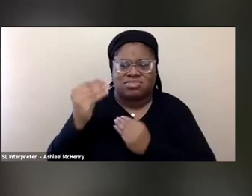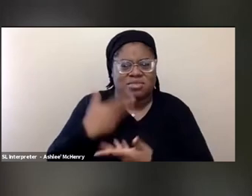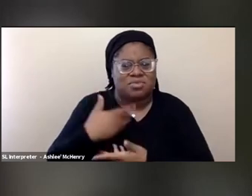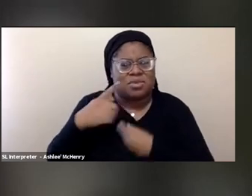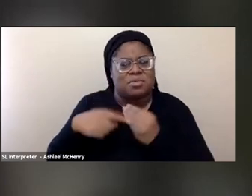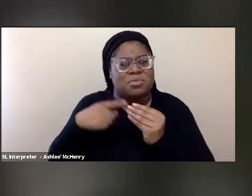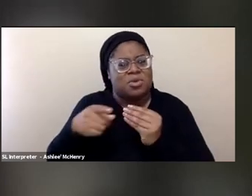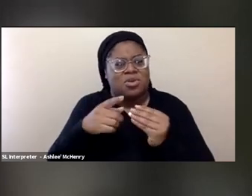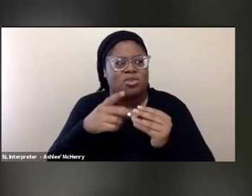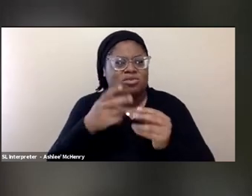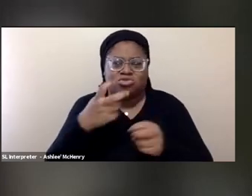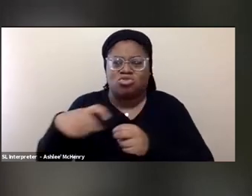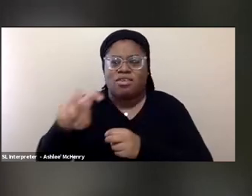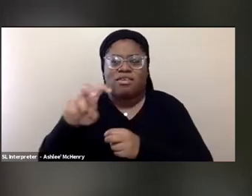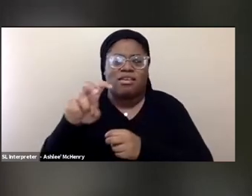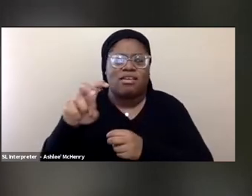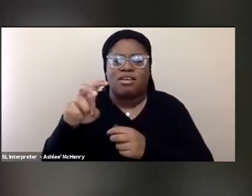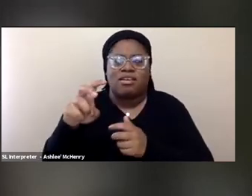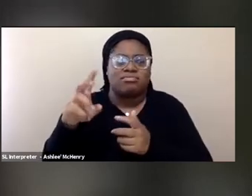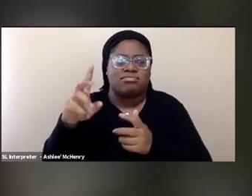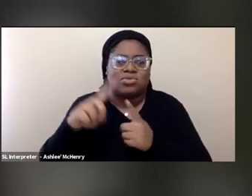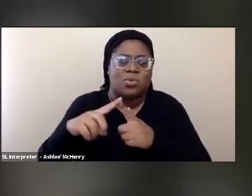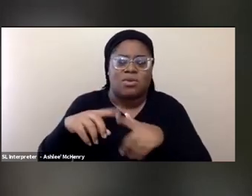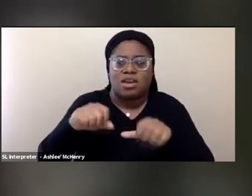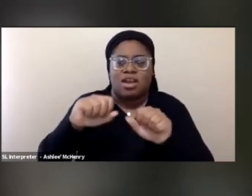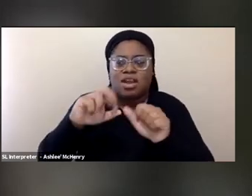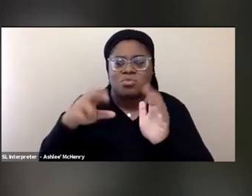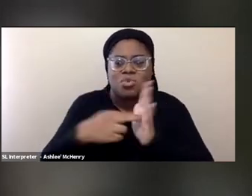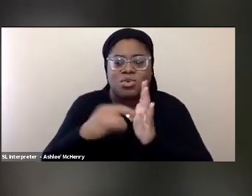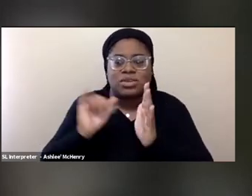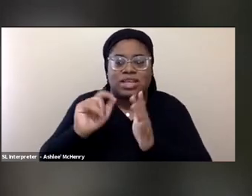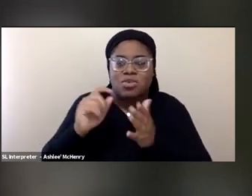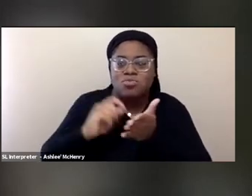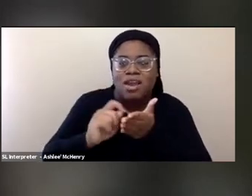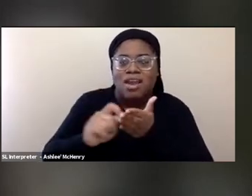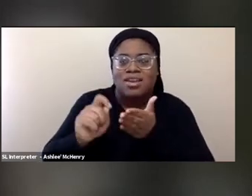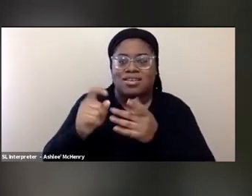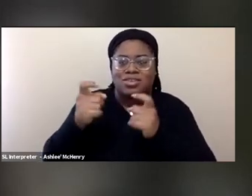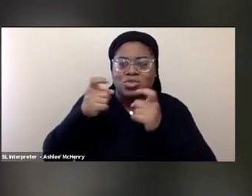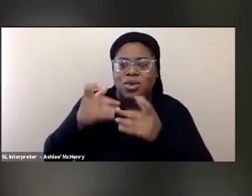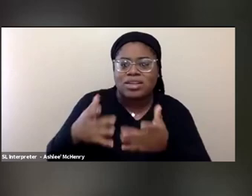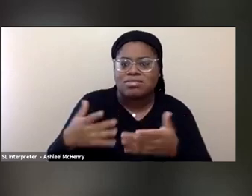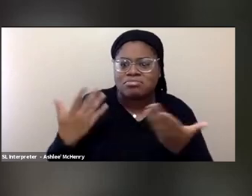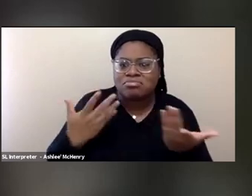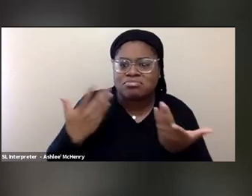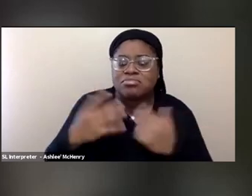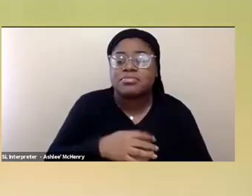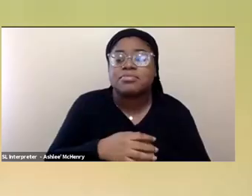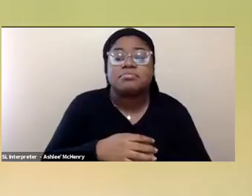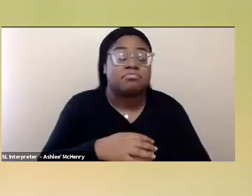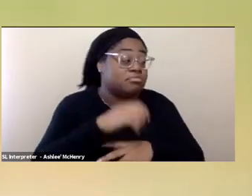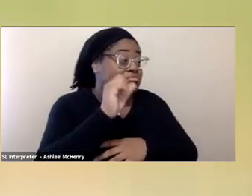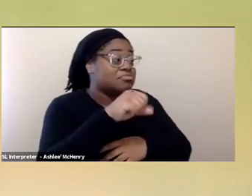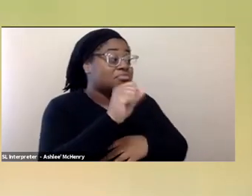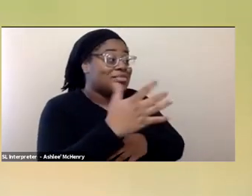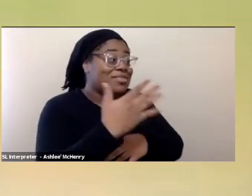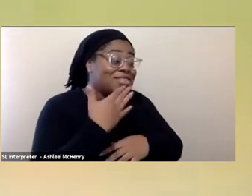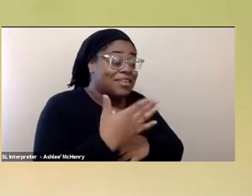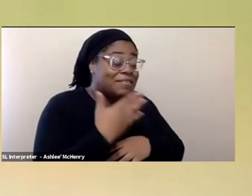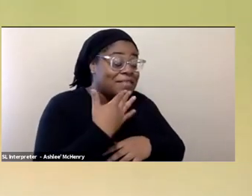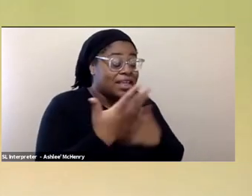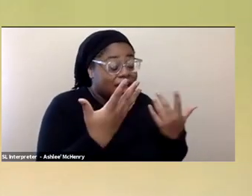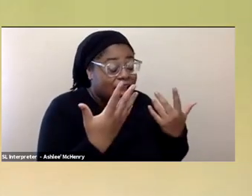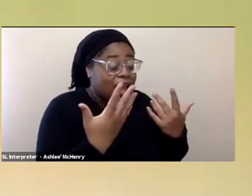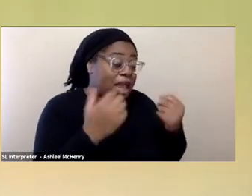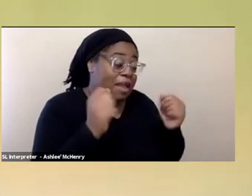and evolution into taking on other roles like writing and directing? Yeah, thankfully I've been able